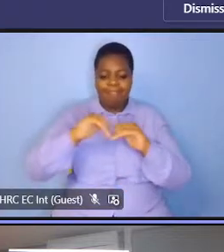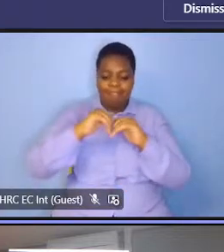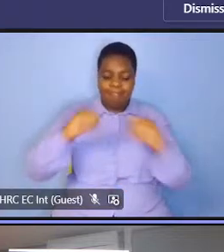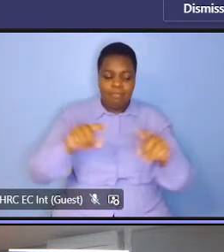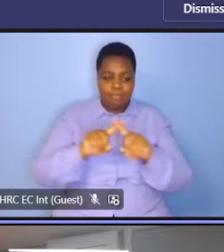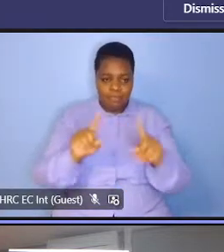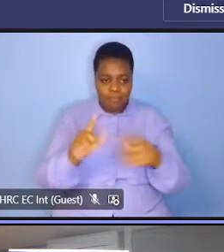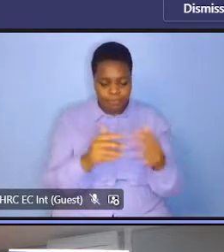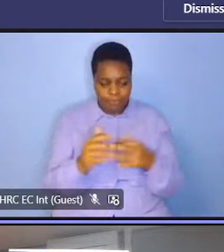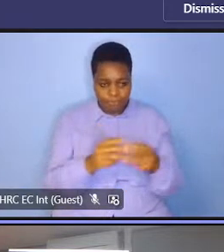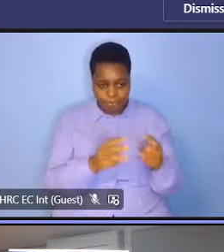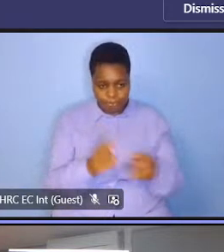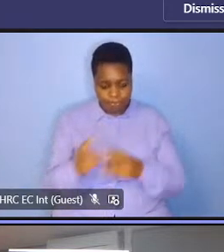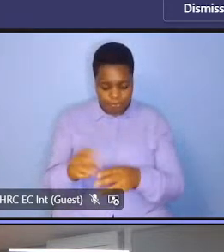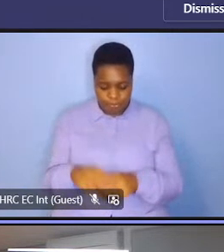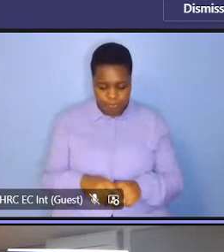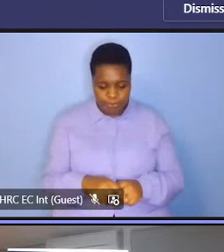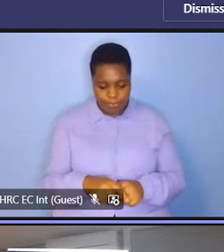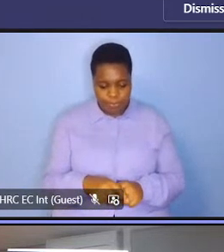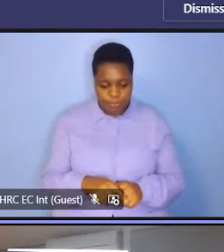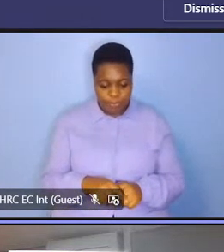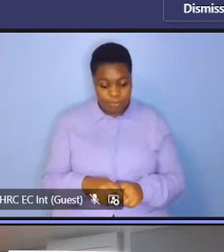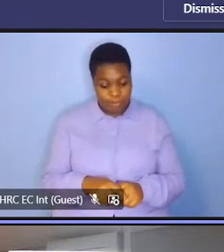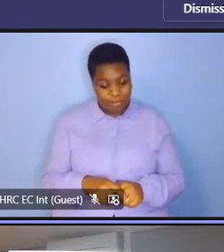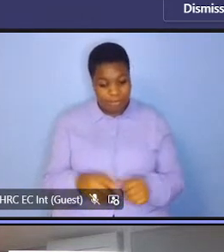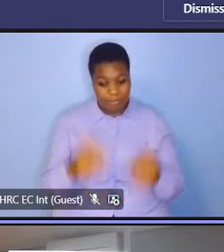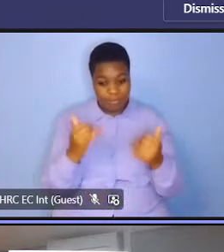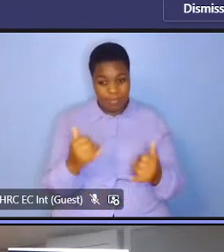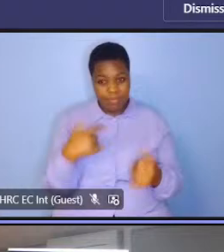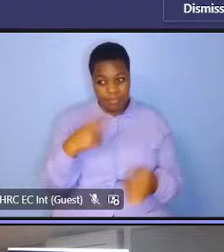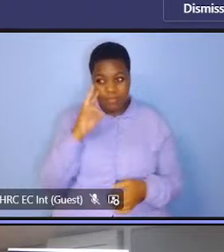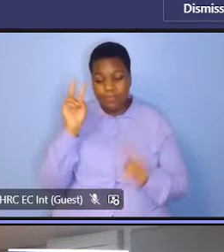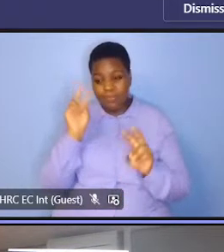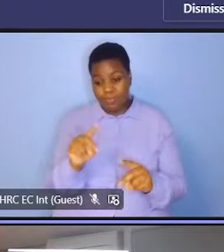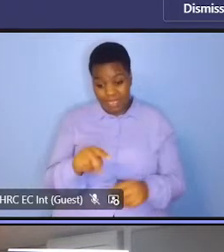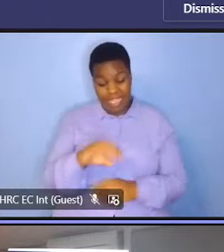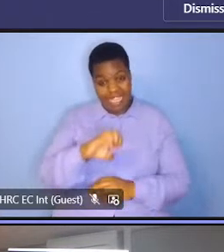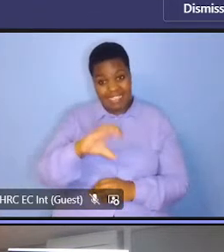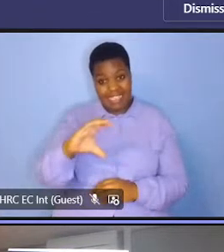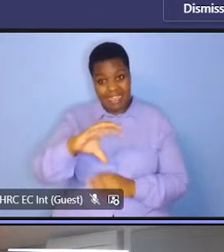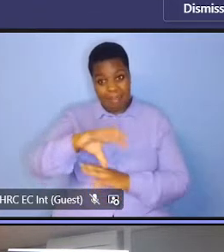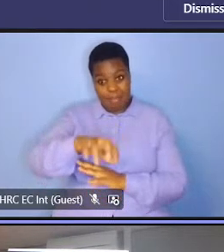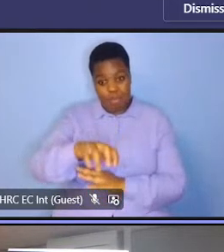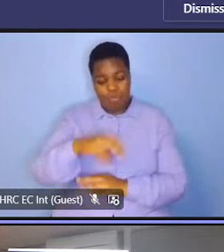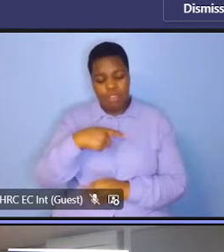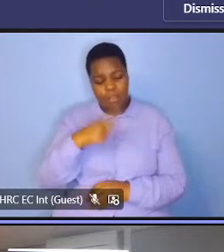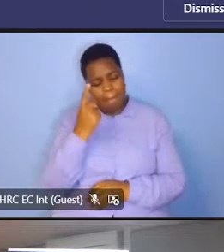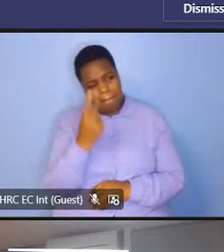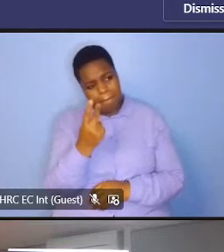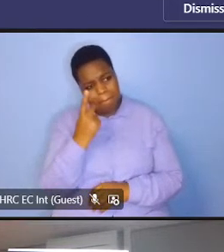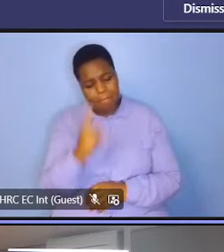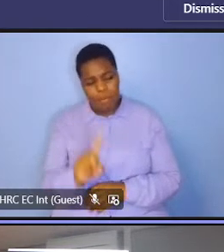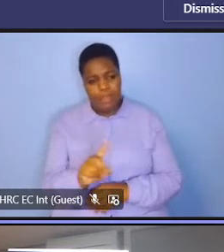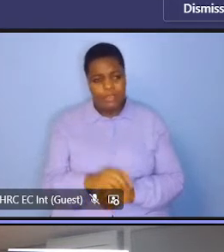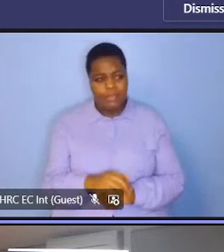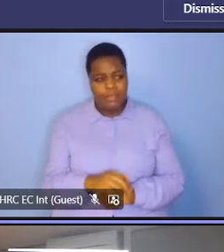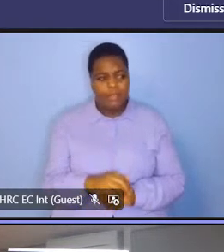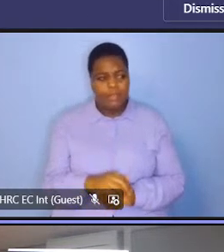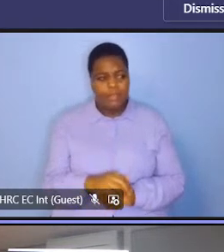way. But what we have observed as a province of the Eastern Cape, as we have